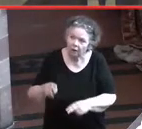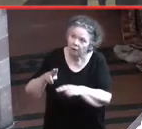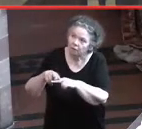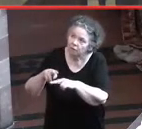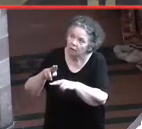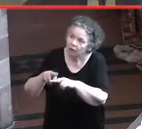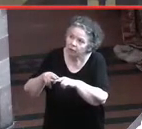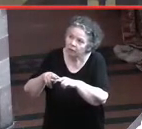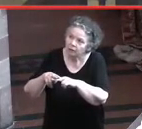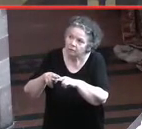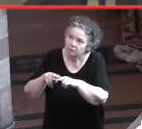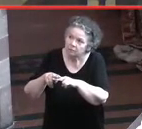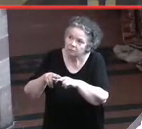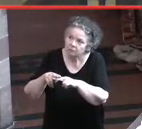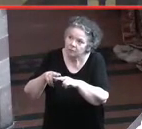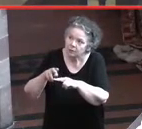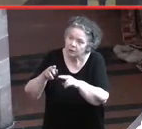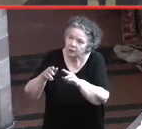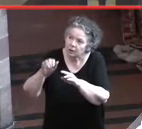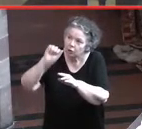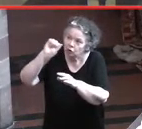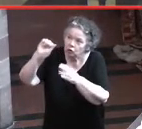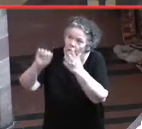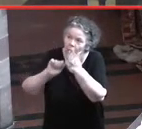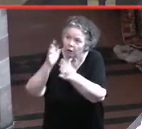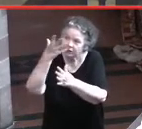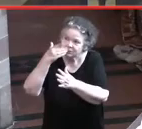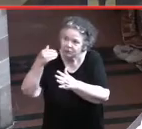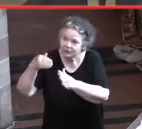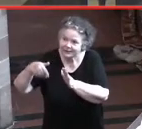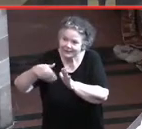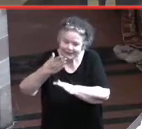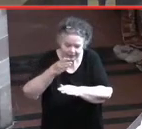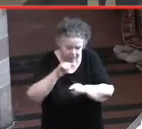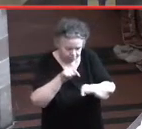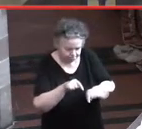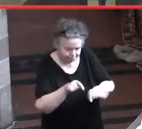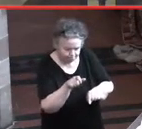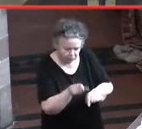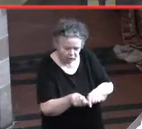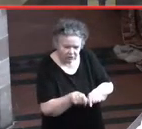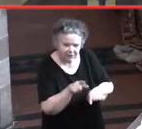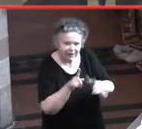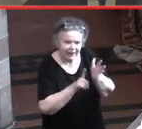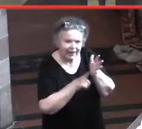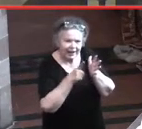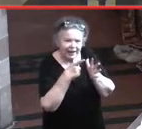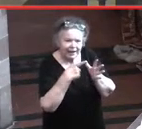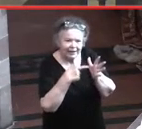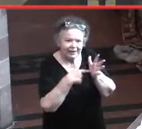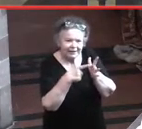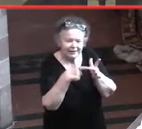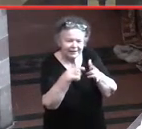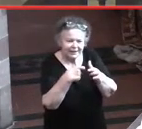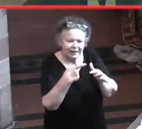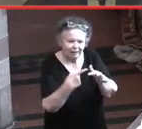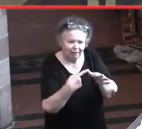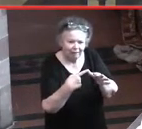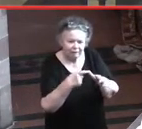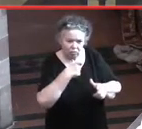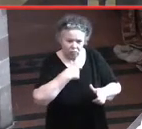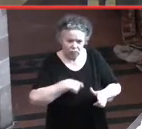Father, send the Holy Spirit upon Latika for the office and work of a